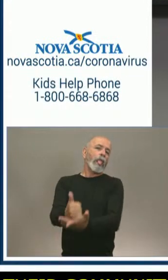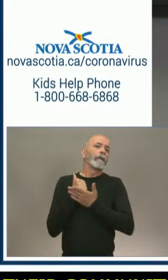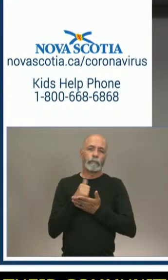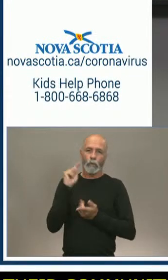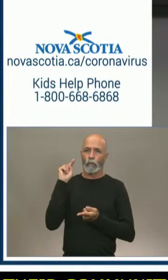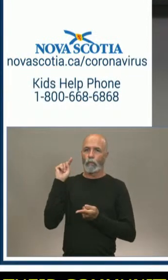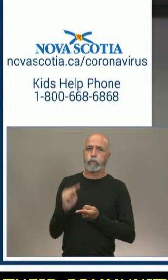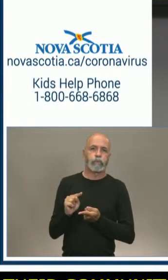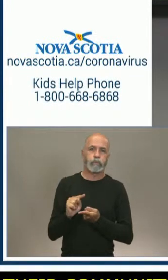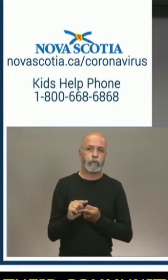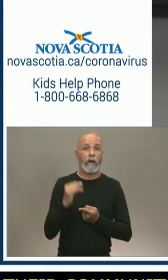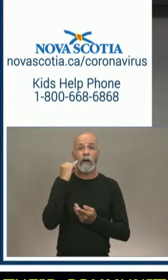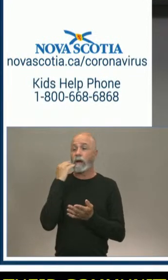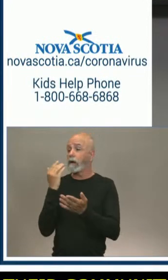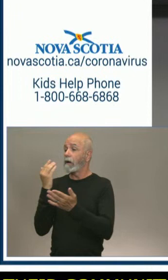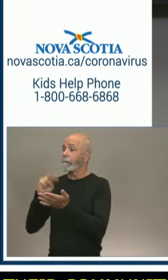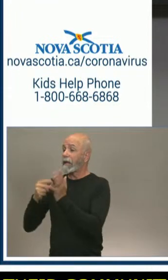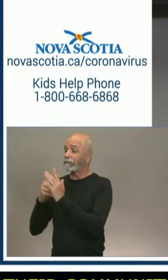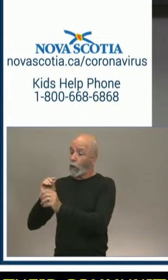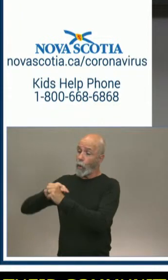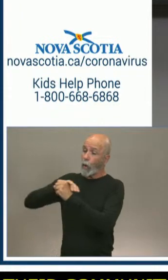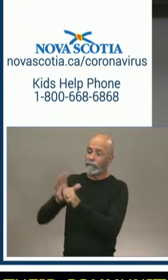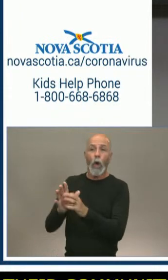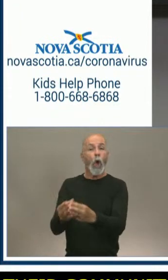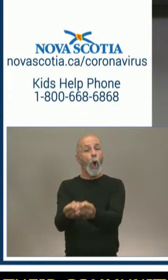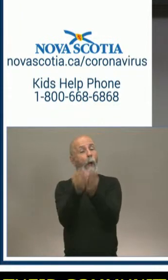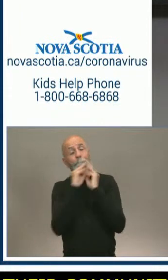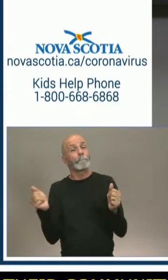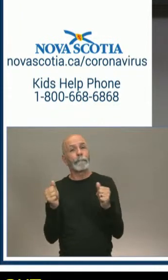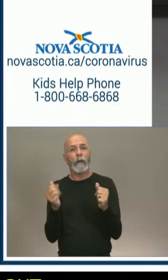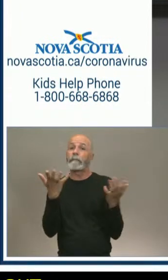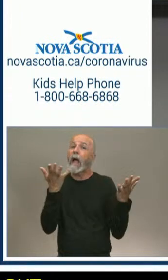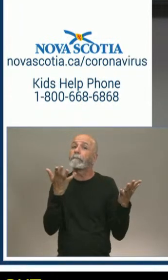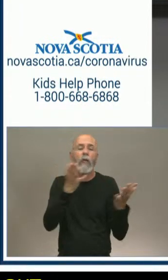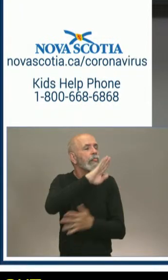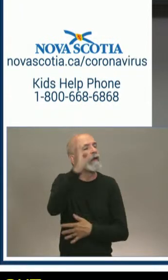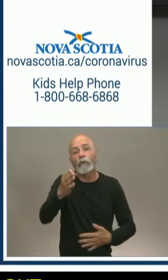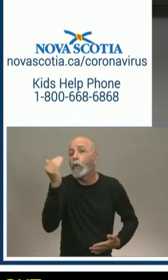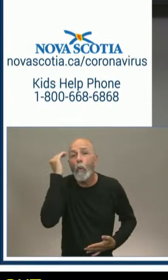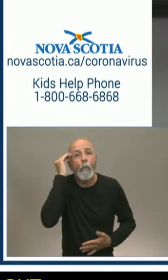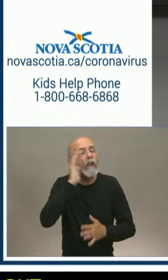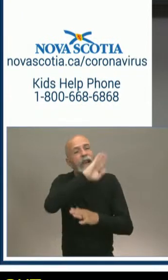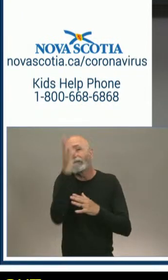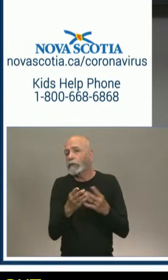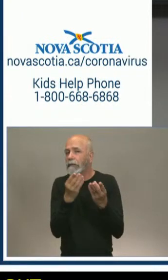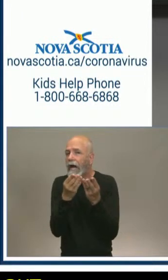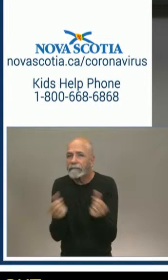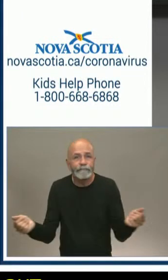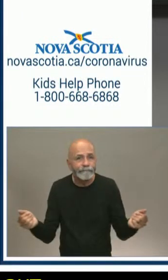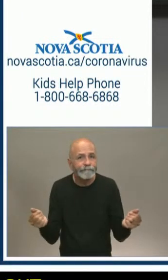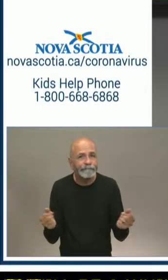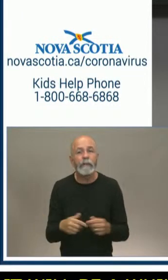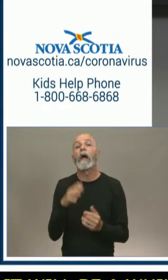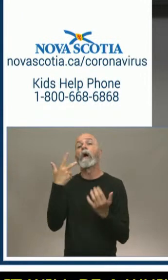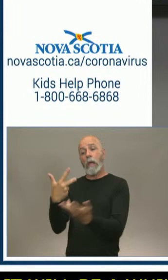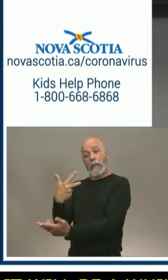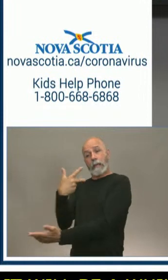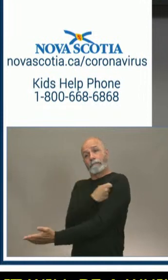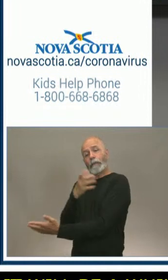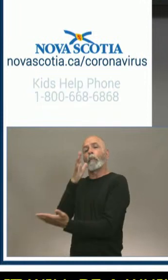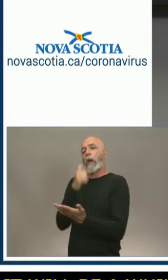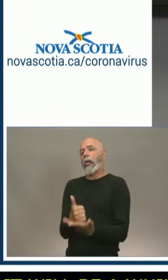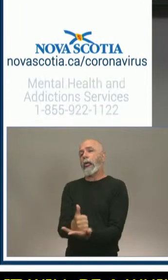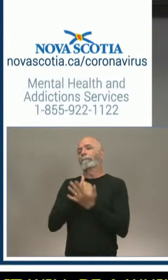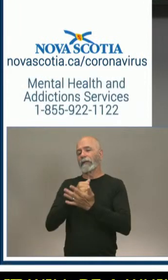COVID is gone, if ever, but the vaccine will allow us to live safely and more normally with the virus.